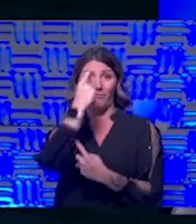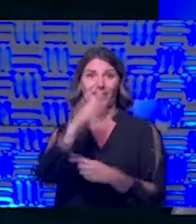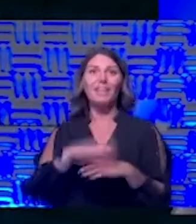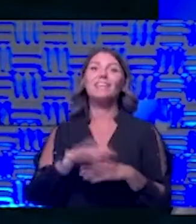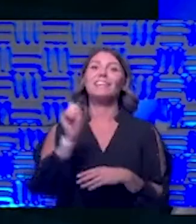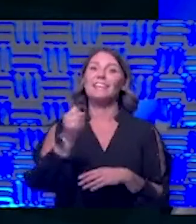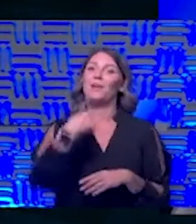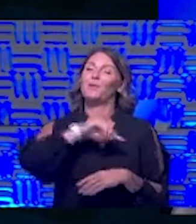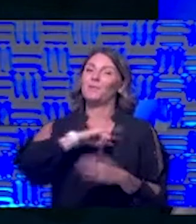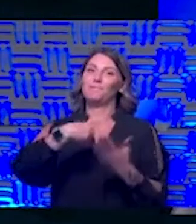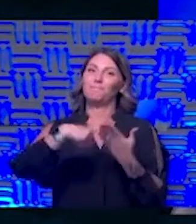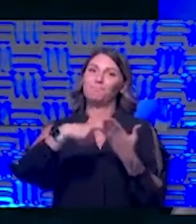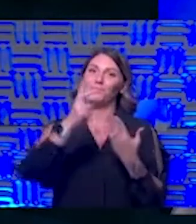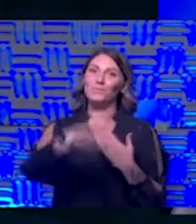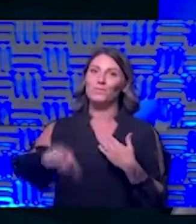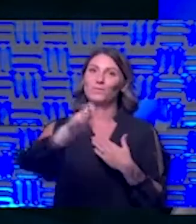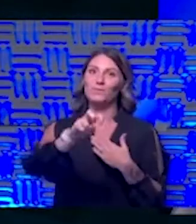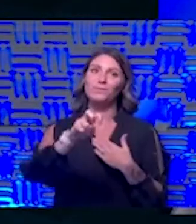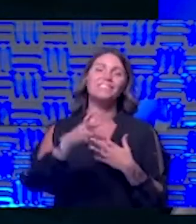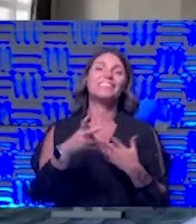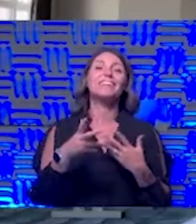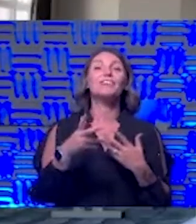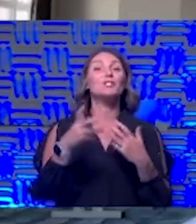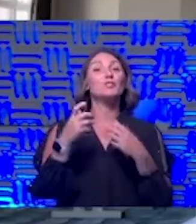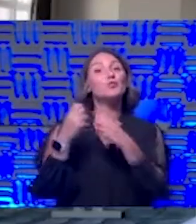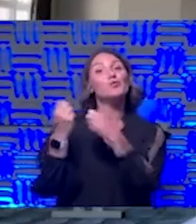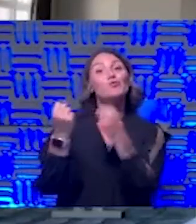our travels, obviously driving is safer.